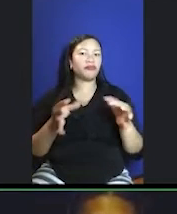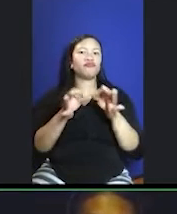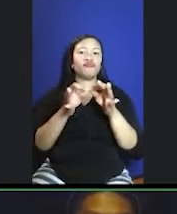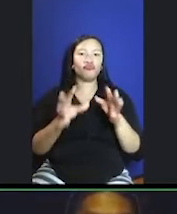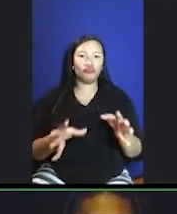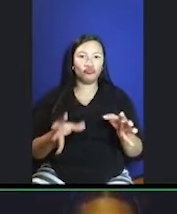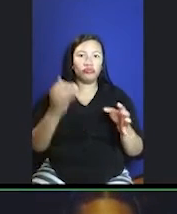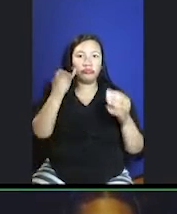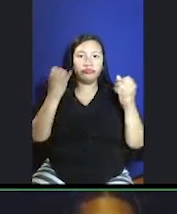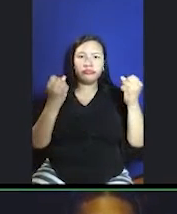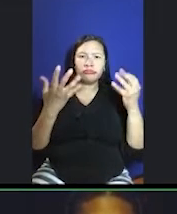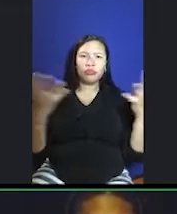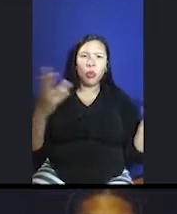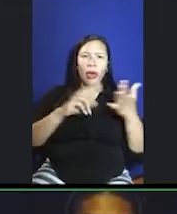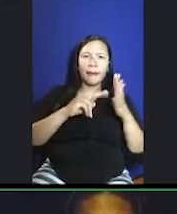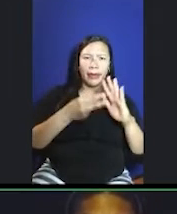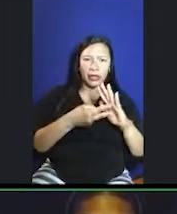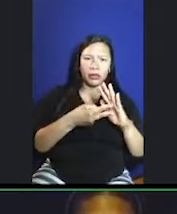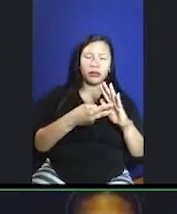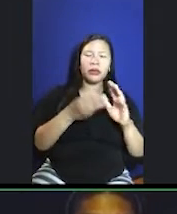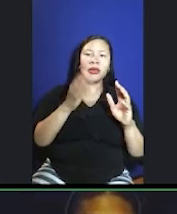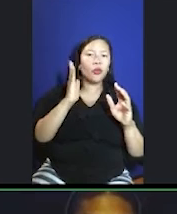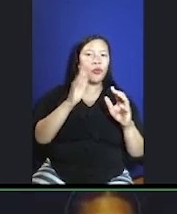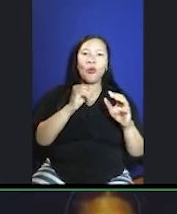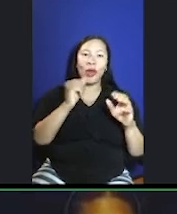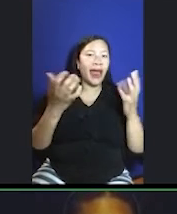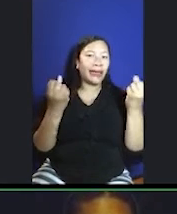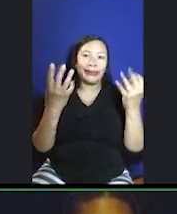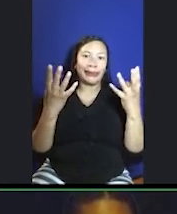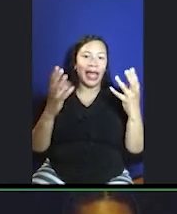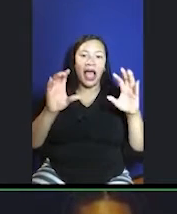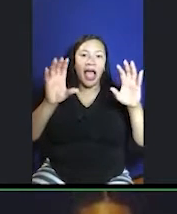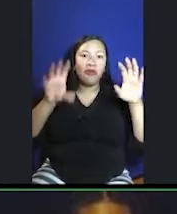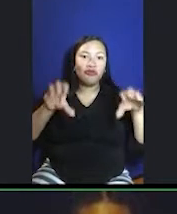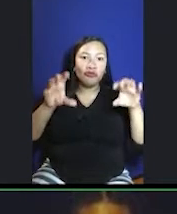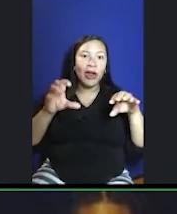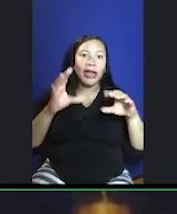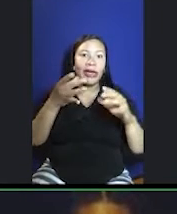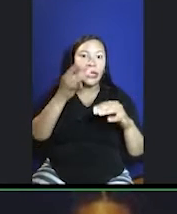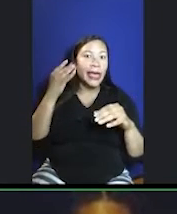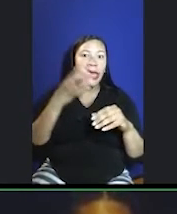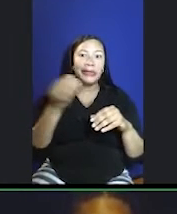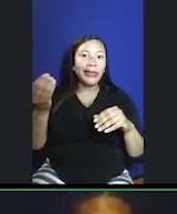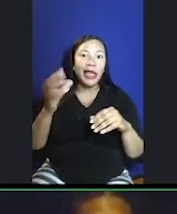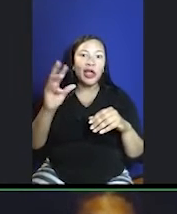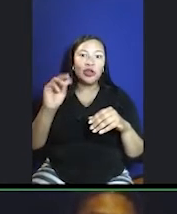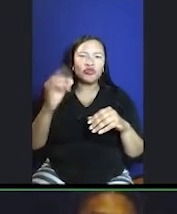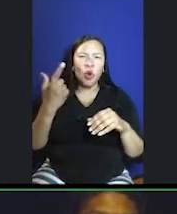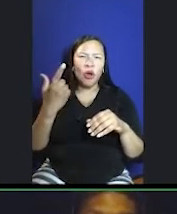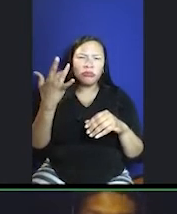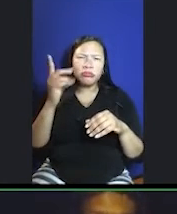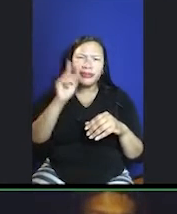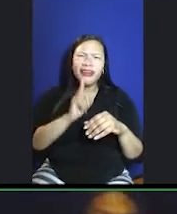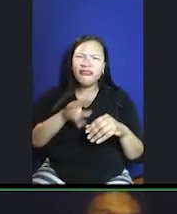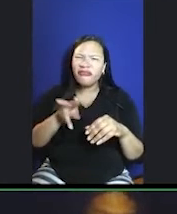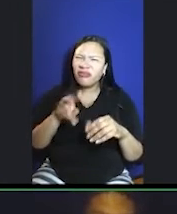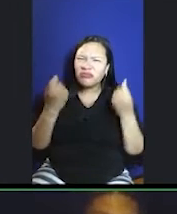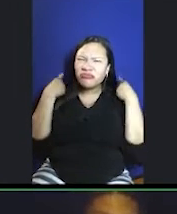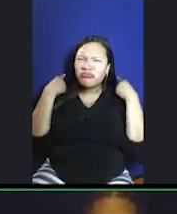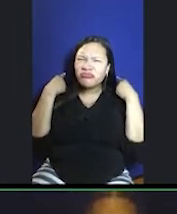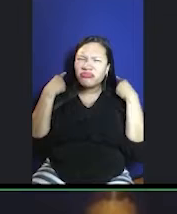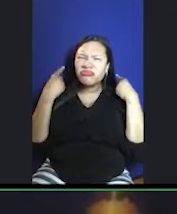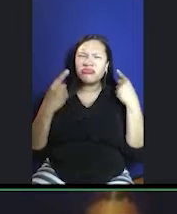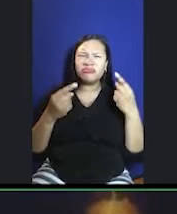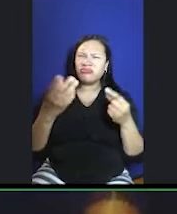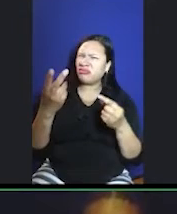were signing for meaning, wouldn't sign, "Oh, it's raining cats and dogs outside," right? Hmm. Because the deaf person may be like, "What do you mean? Where are the